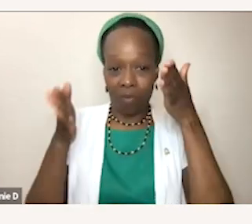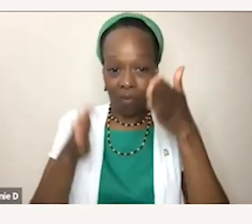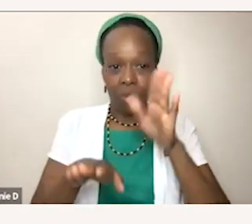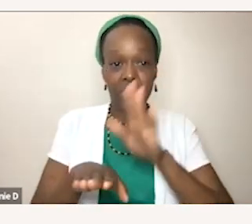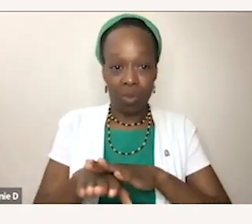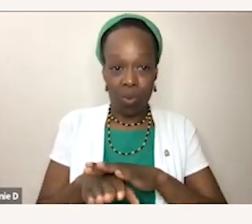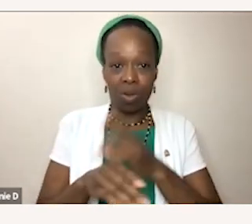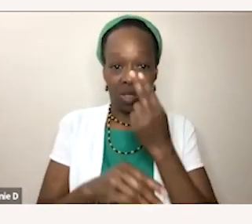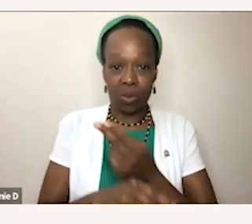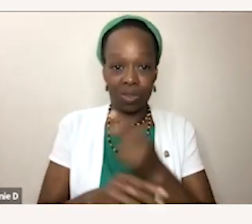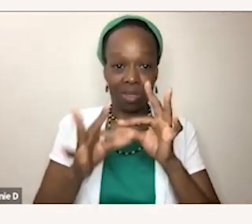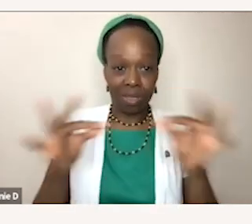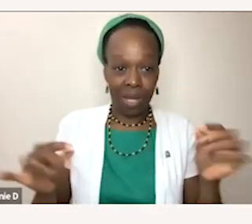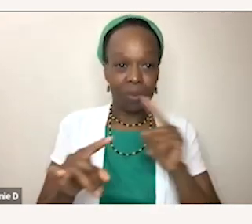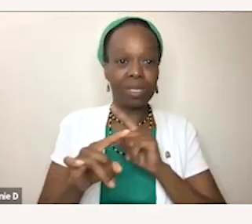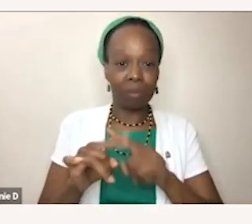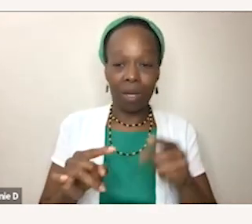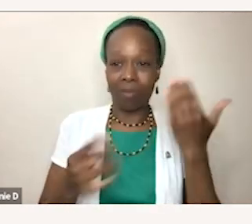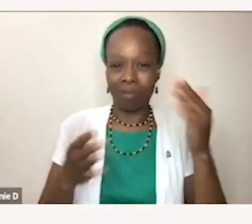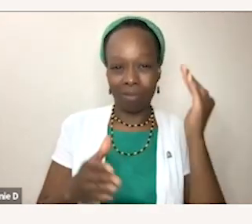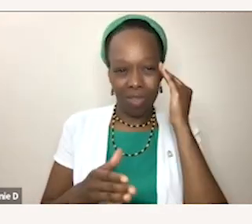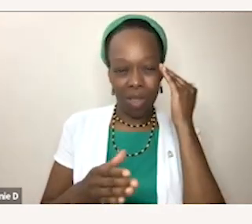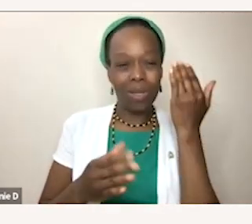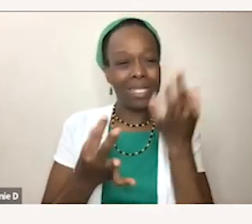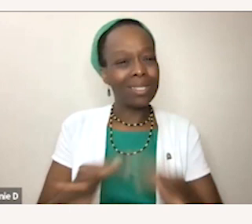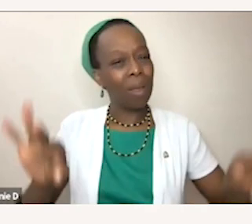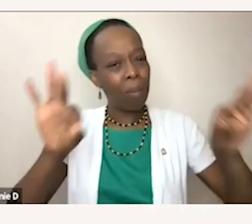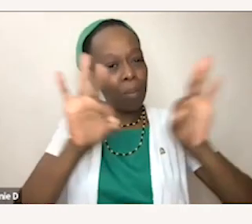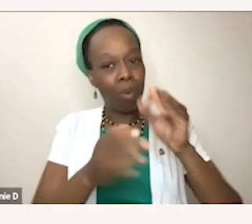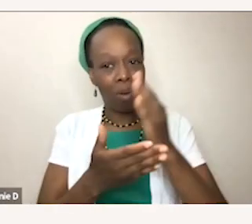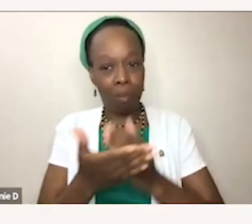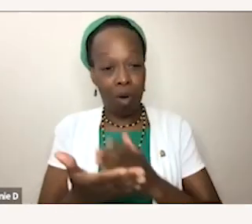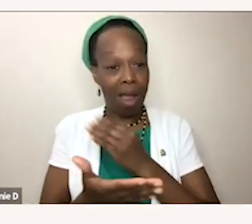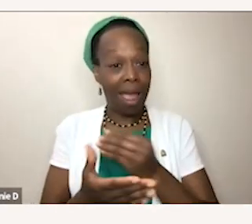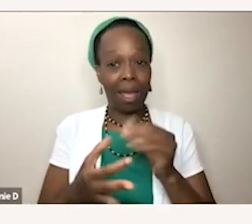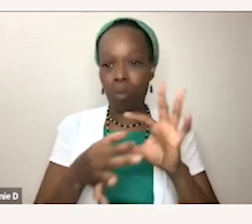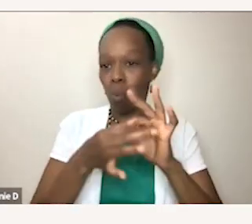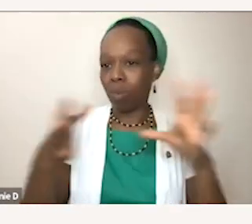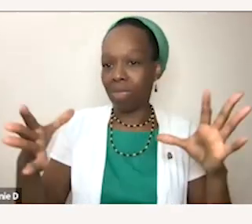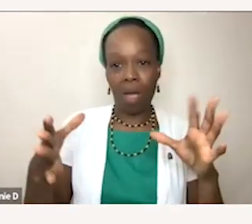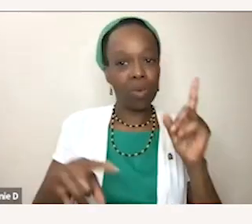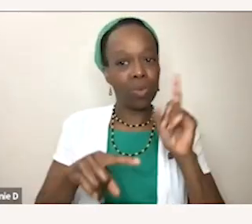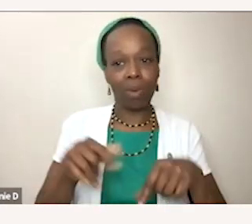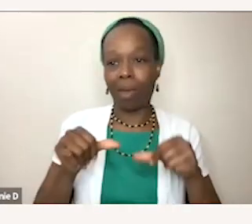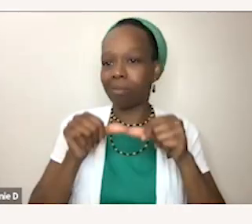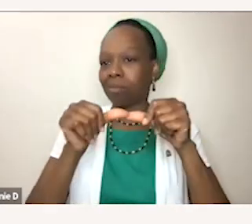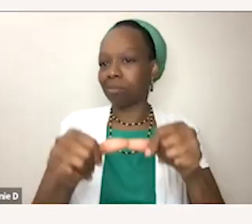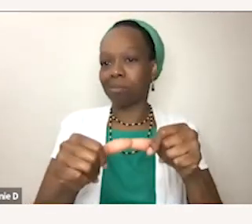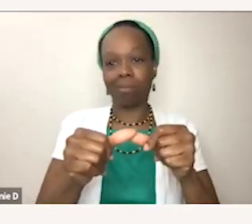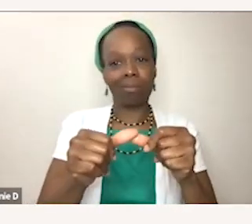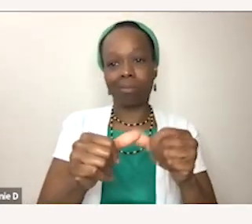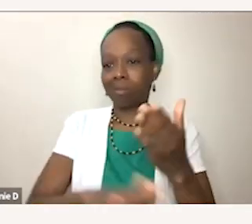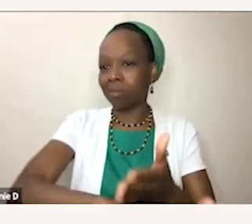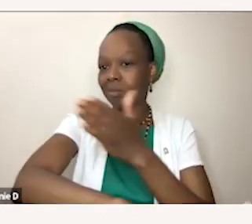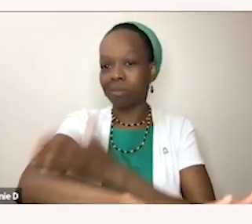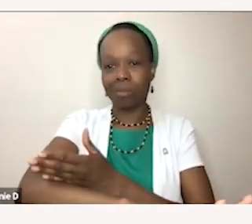will fall short. We know that it is such an important component, and without it, we really can't move forward in some pieces. It will actually